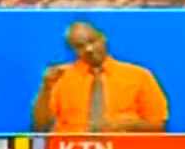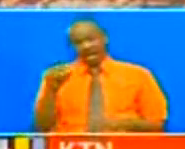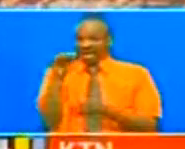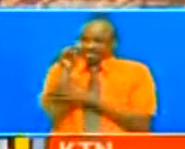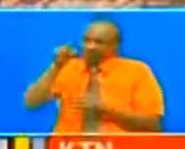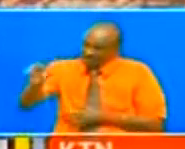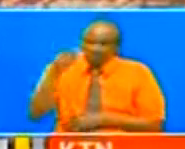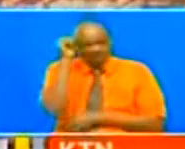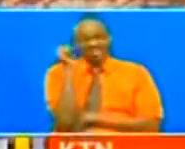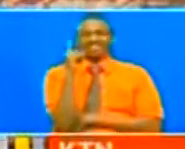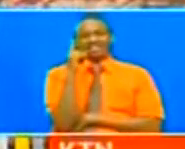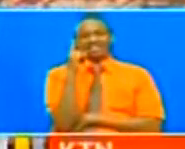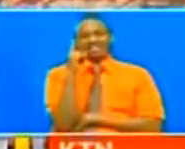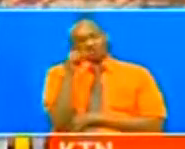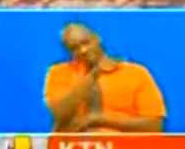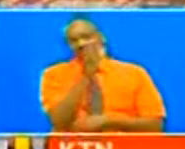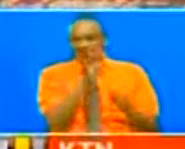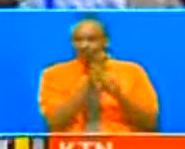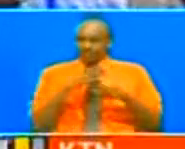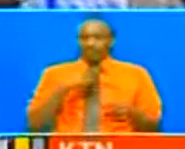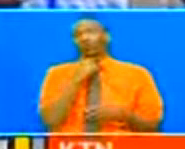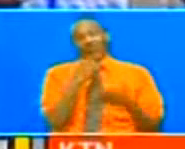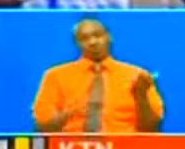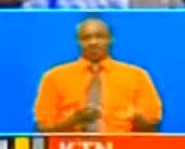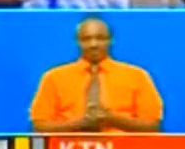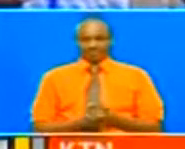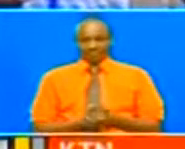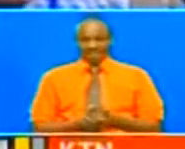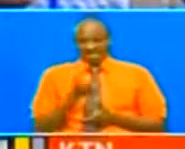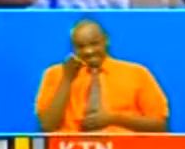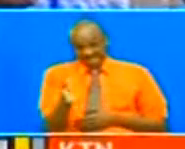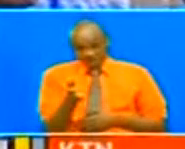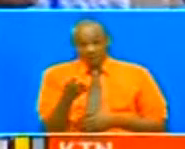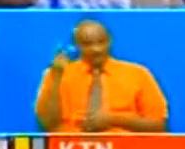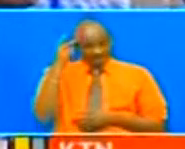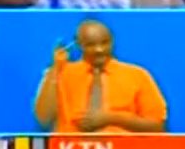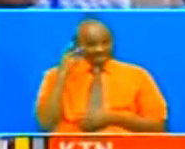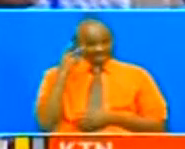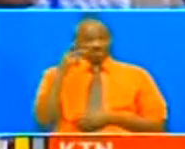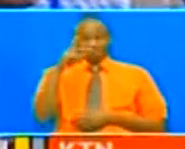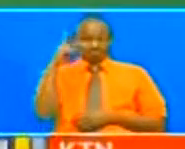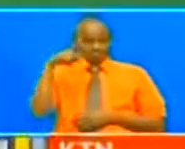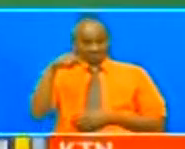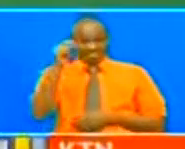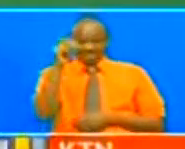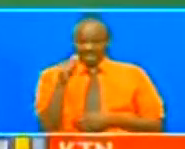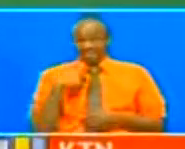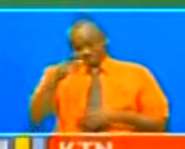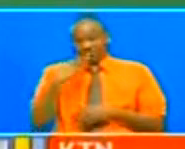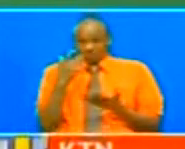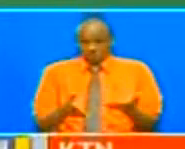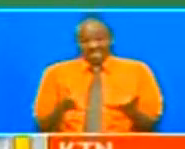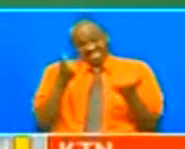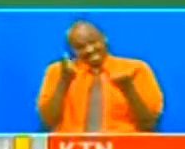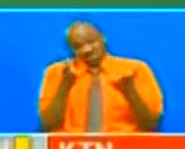to understand what the majority of Kenyans want. Hata hivyo muungano wa wazazi hawakuwa na pingamizi yoyote. It gives the